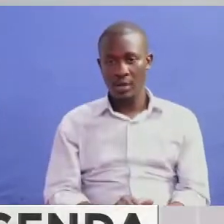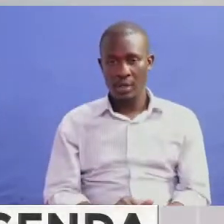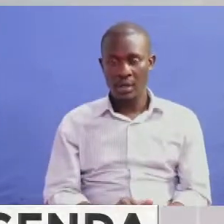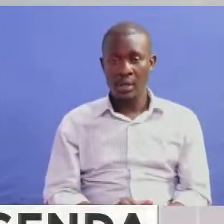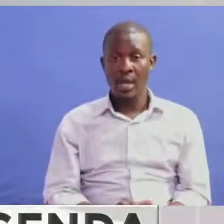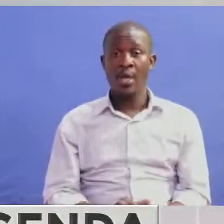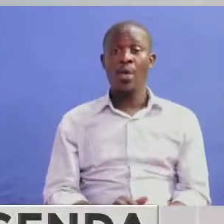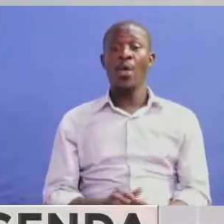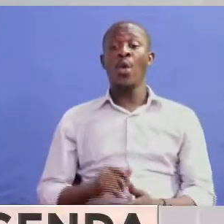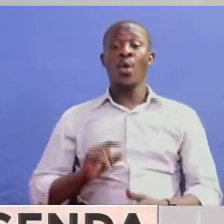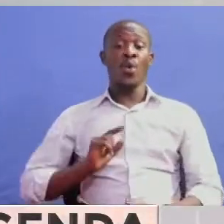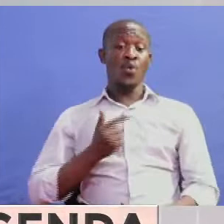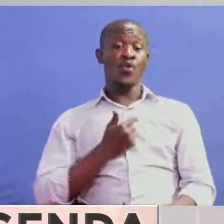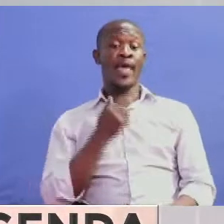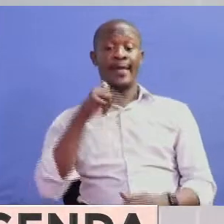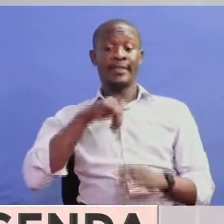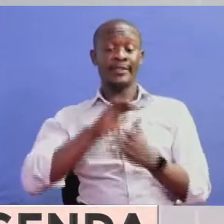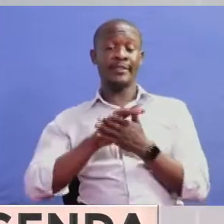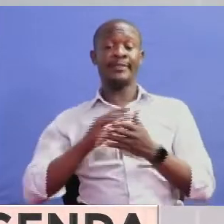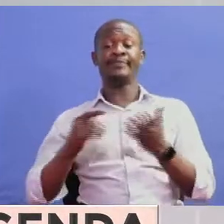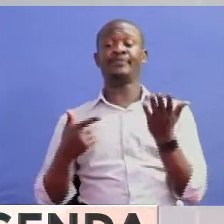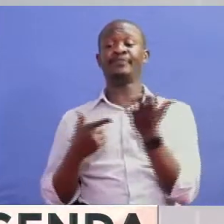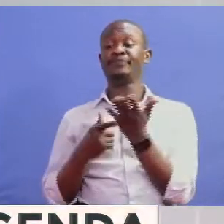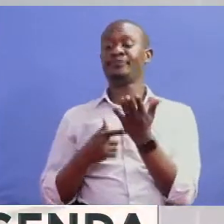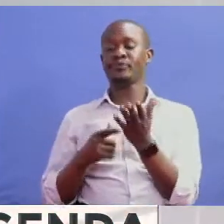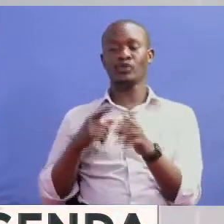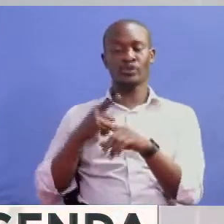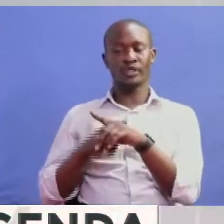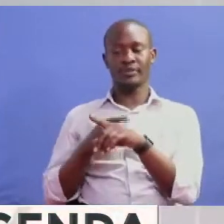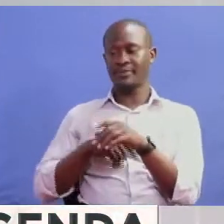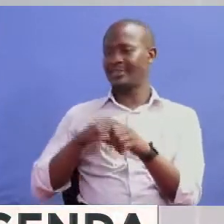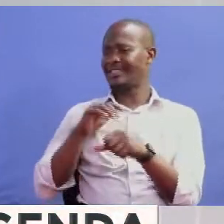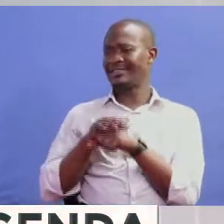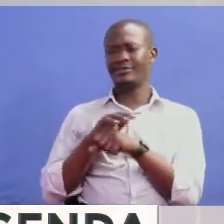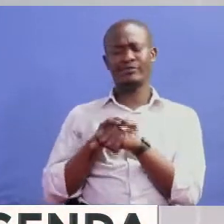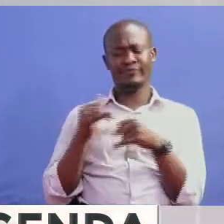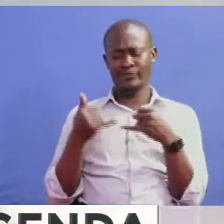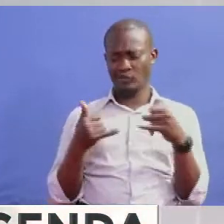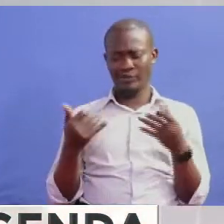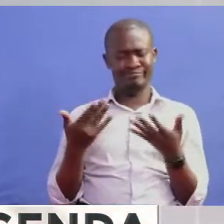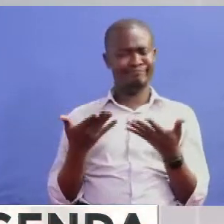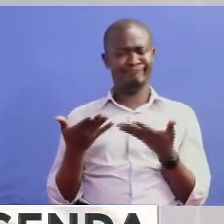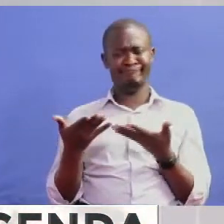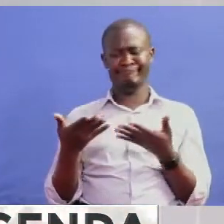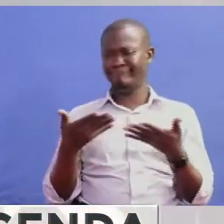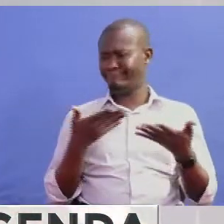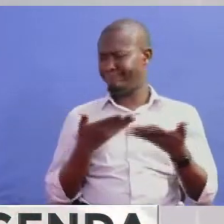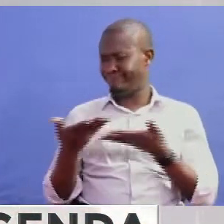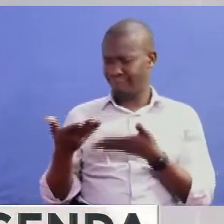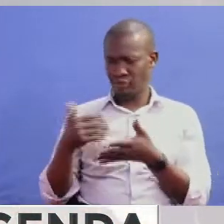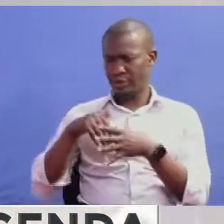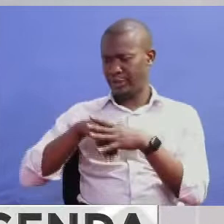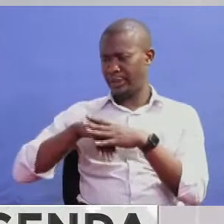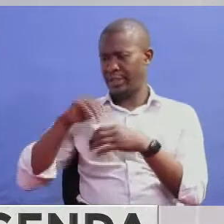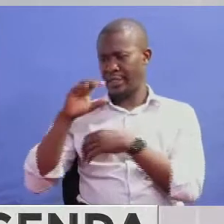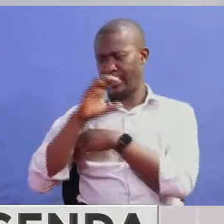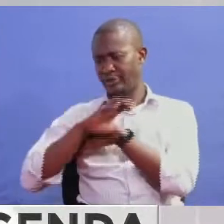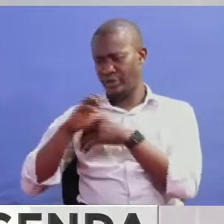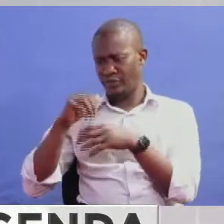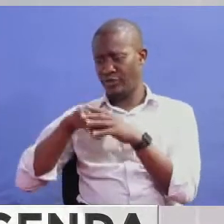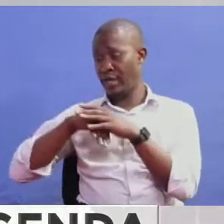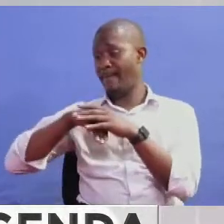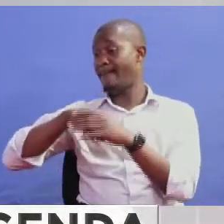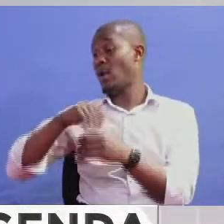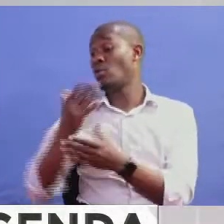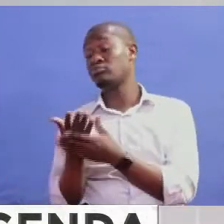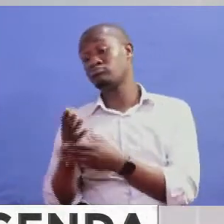a digital era. Yes. Right now, there are a lot of online businesses in the country and even outside our borders, across